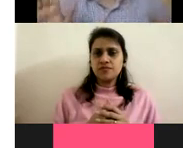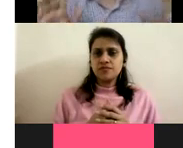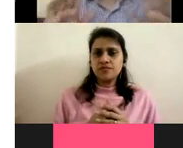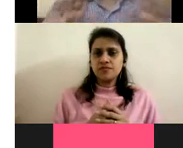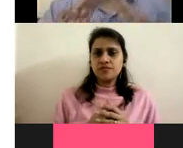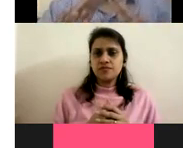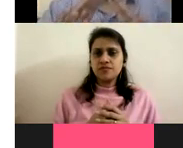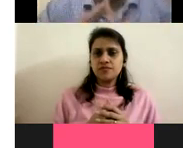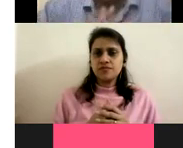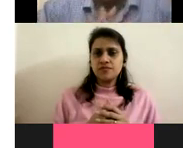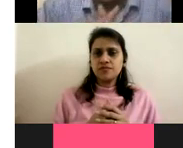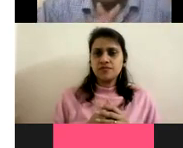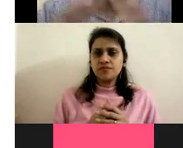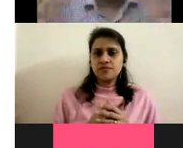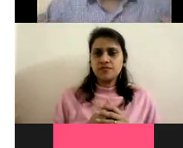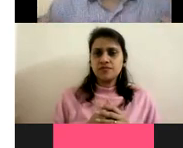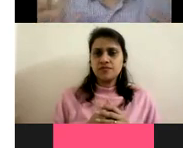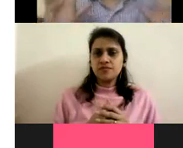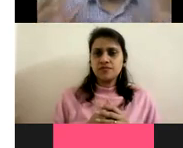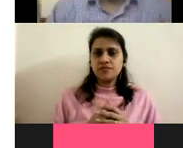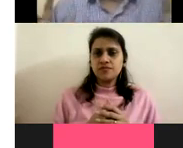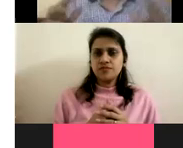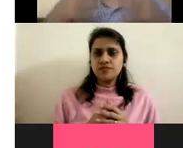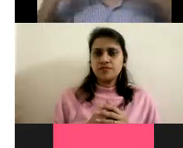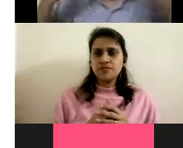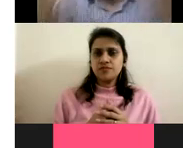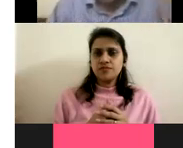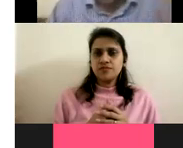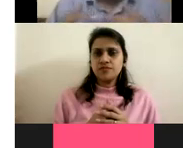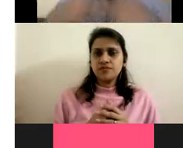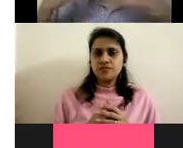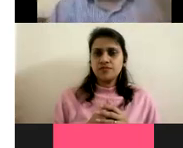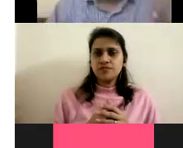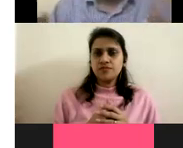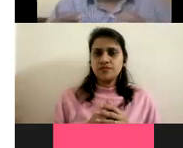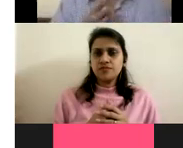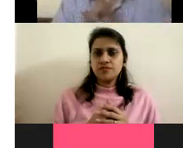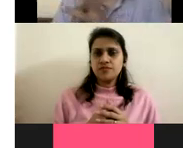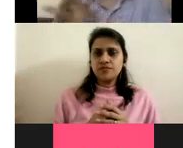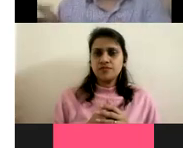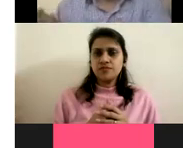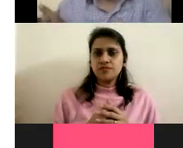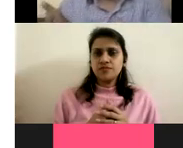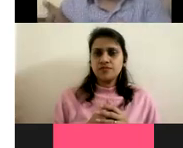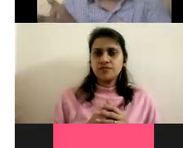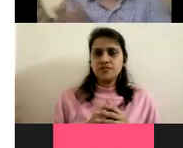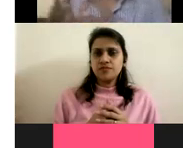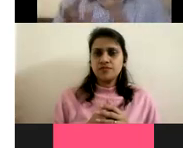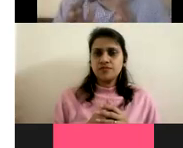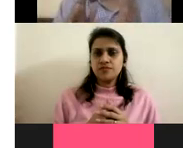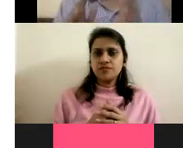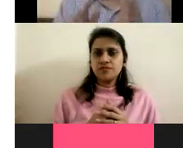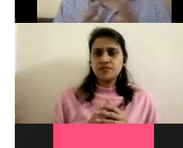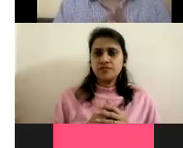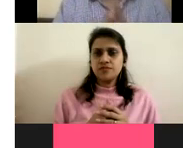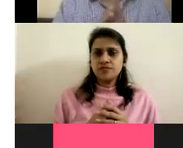basically we should stop judging based on what we see, what we hear, what we sense. Okay. So